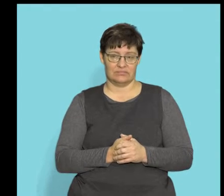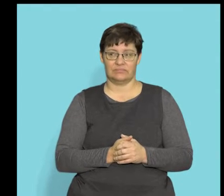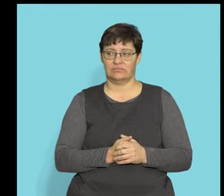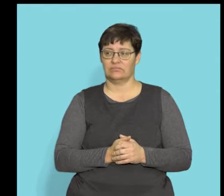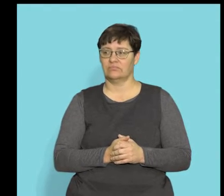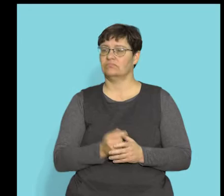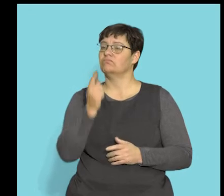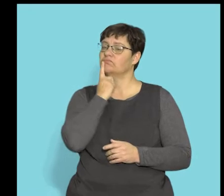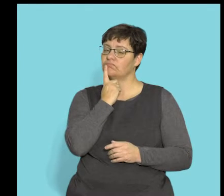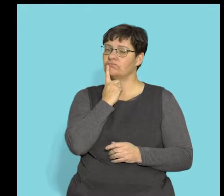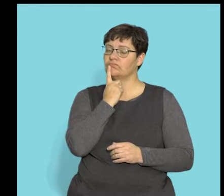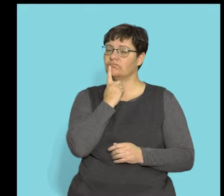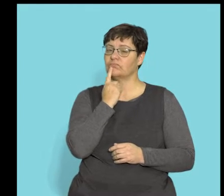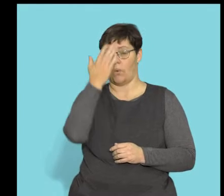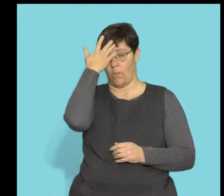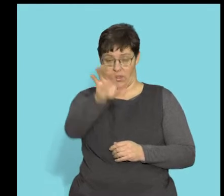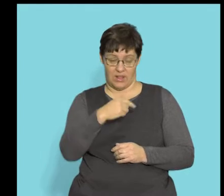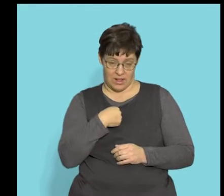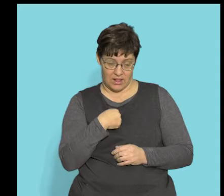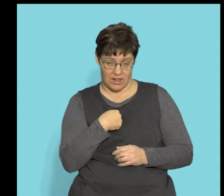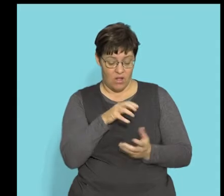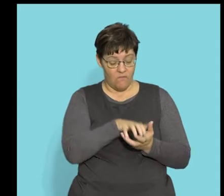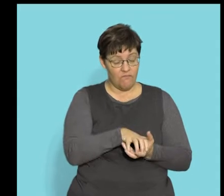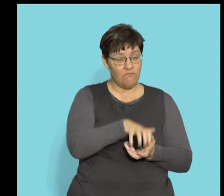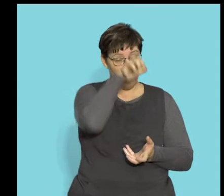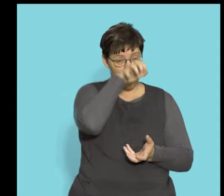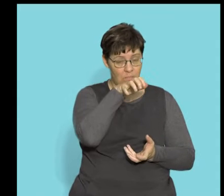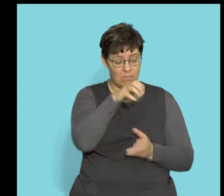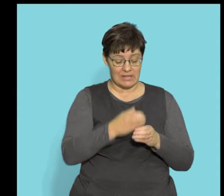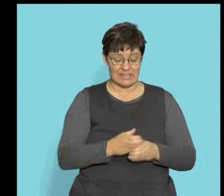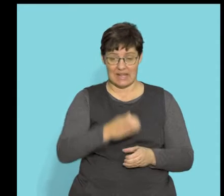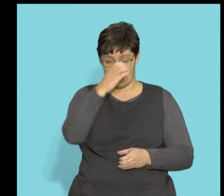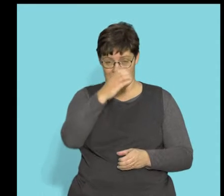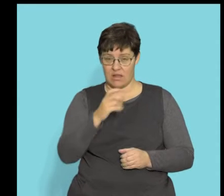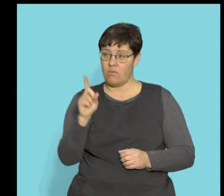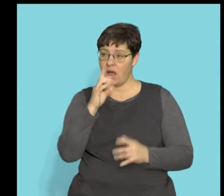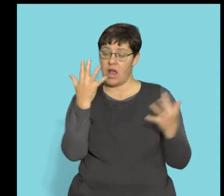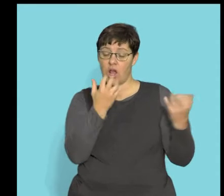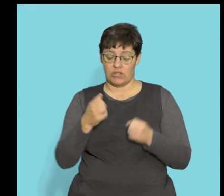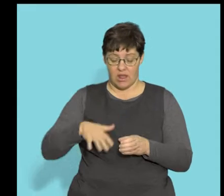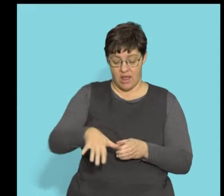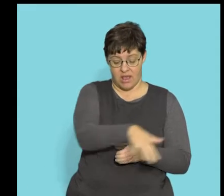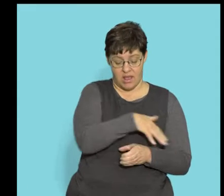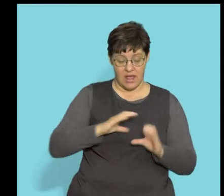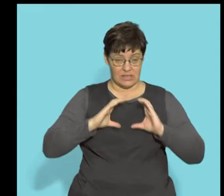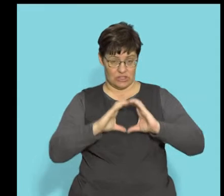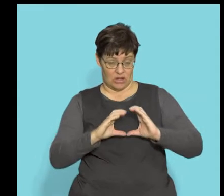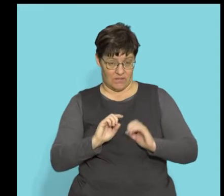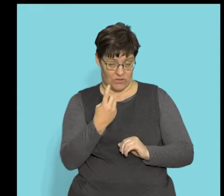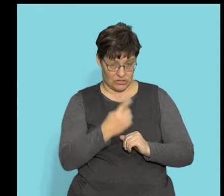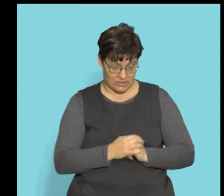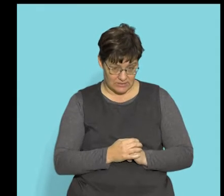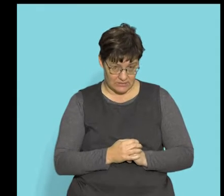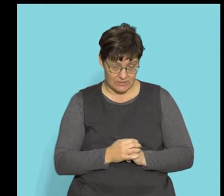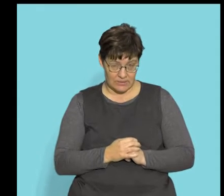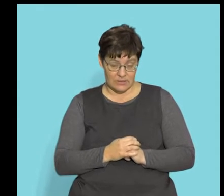this calculation. So we know that the volume of a cylinder will first be calculated